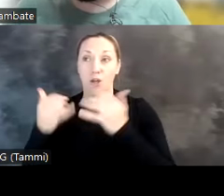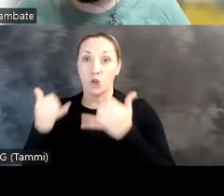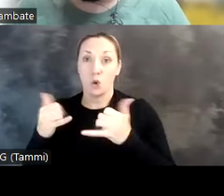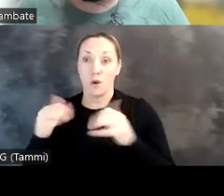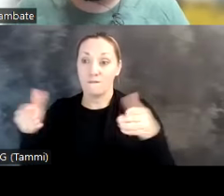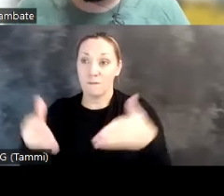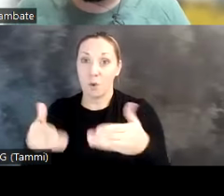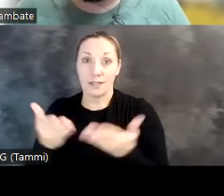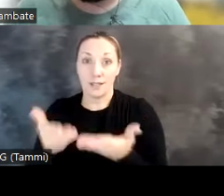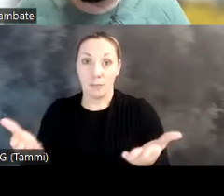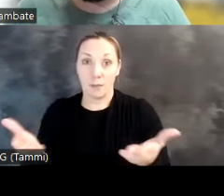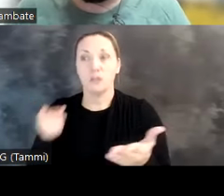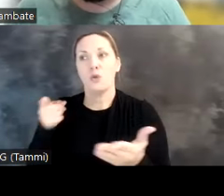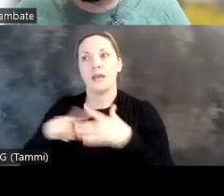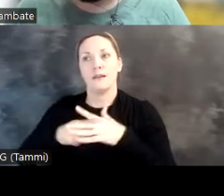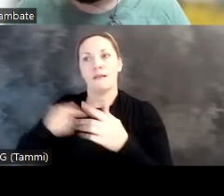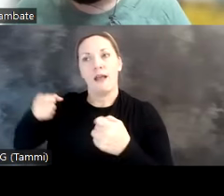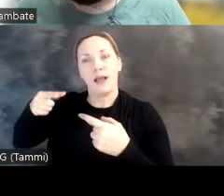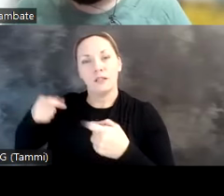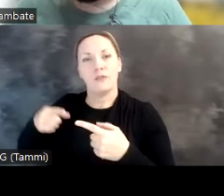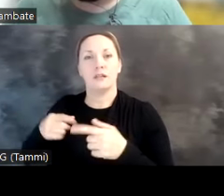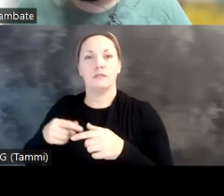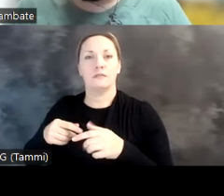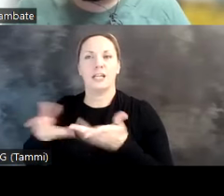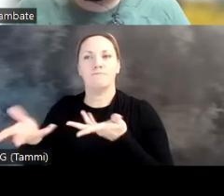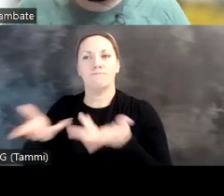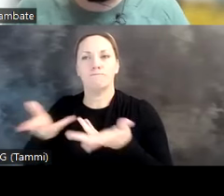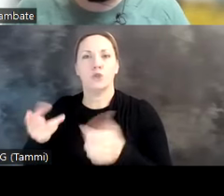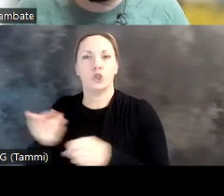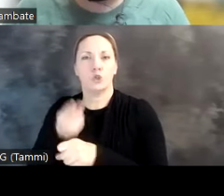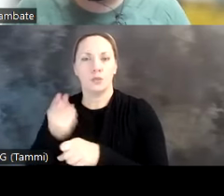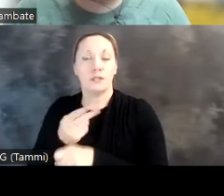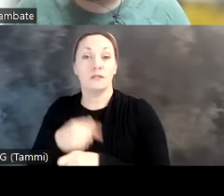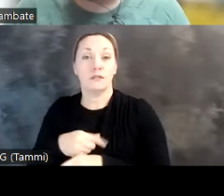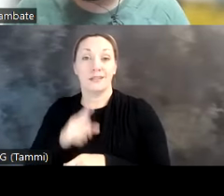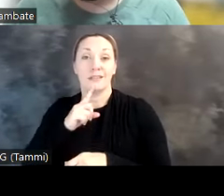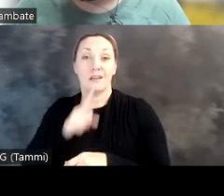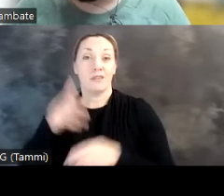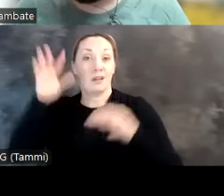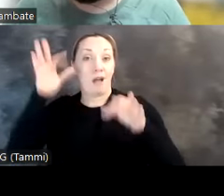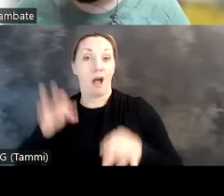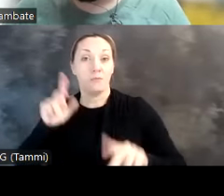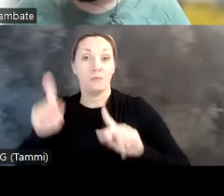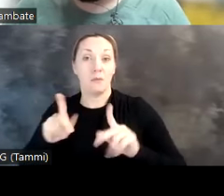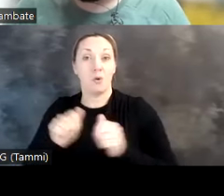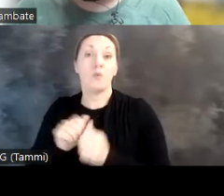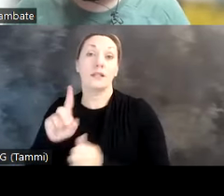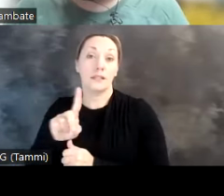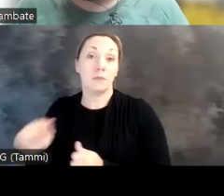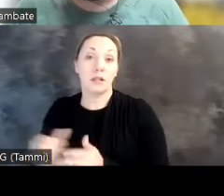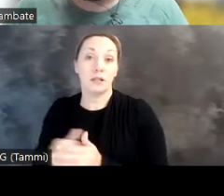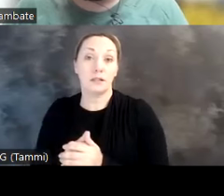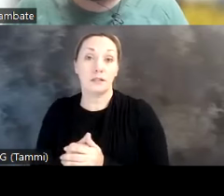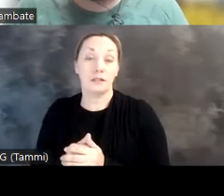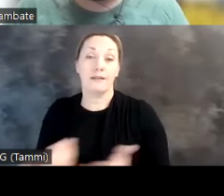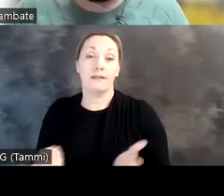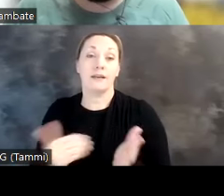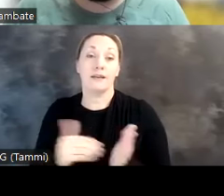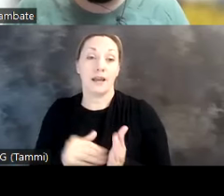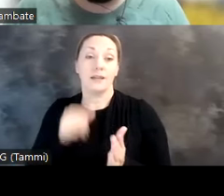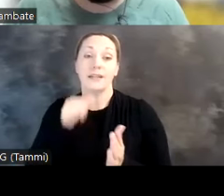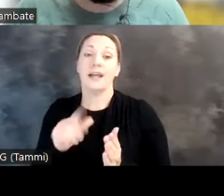so they can activate it, interact with it. Definitely, it helps people with disabilities. And as I said, it's